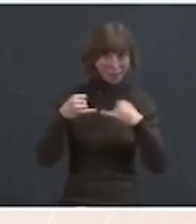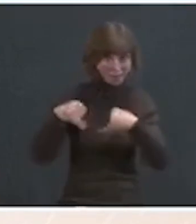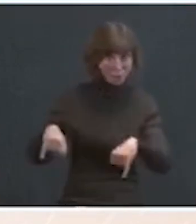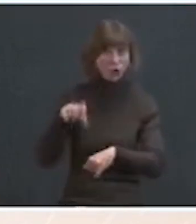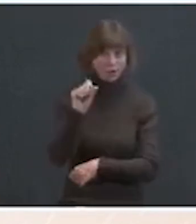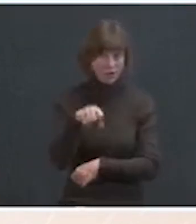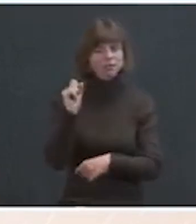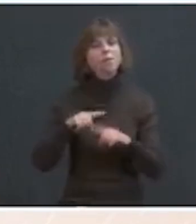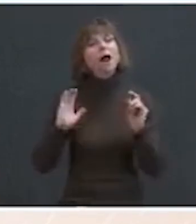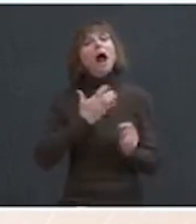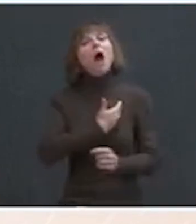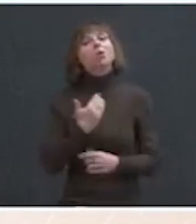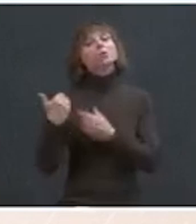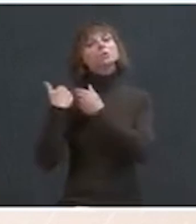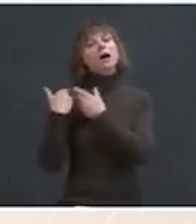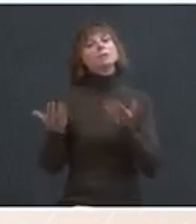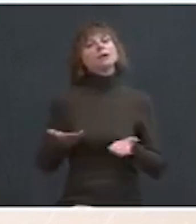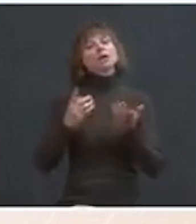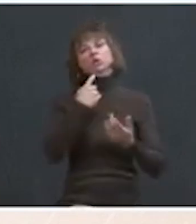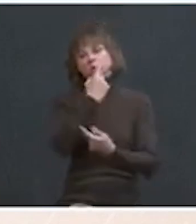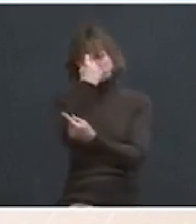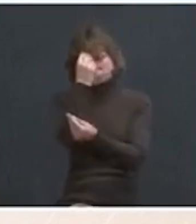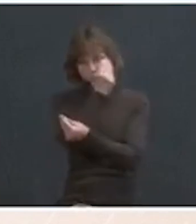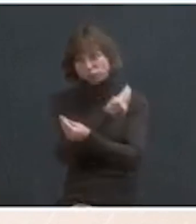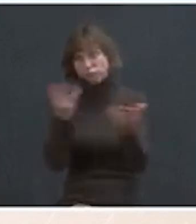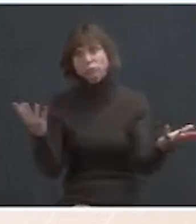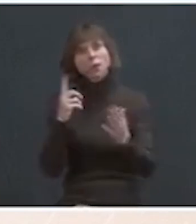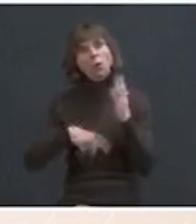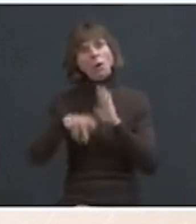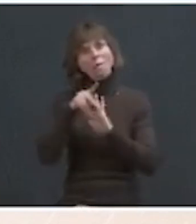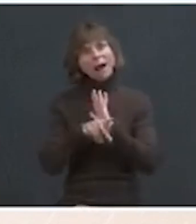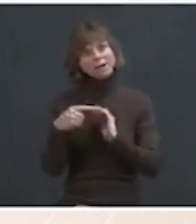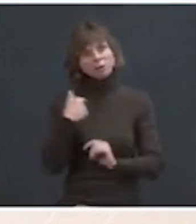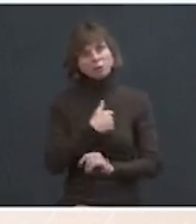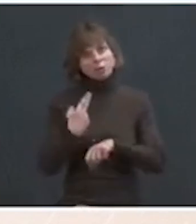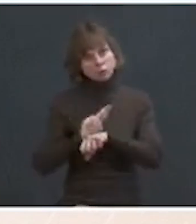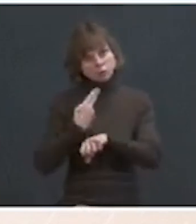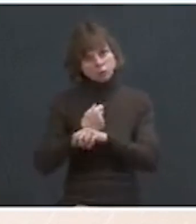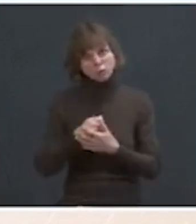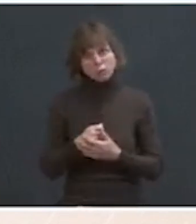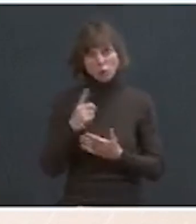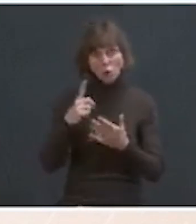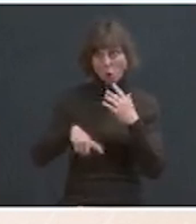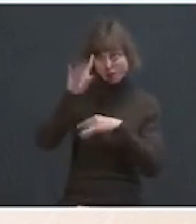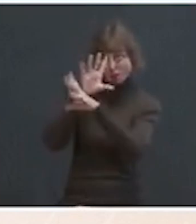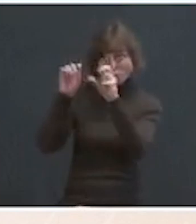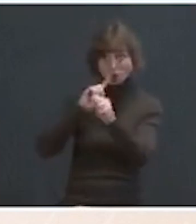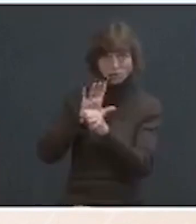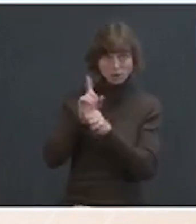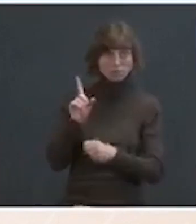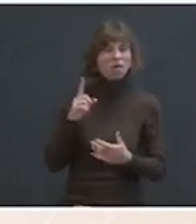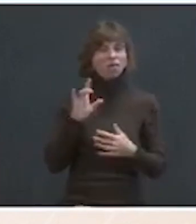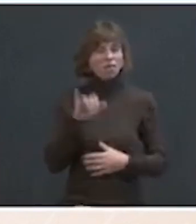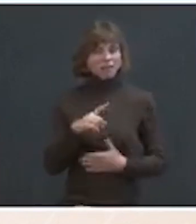our responsibility here is to do is to project and convey what policies we're taking, what the president's commitment is. That's exactly what we're